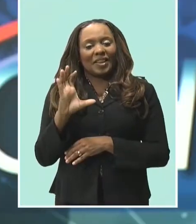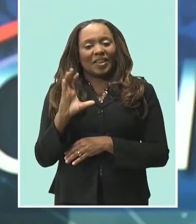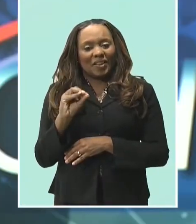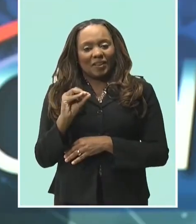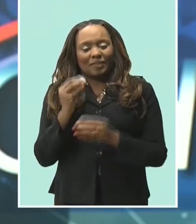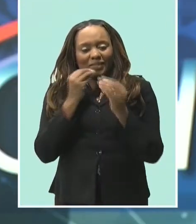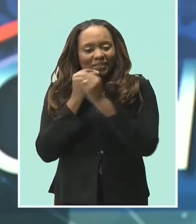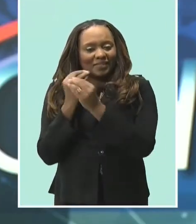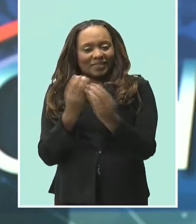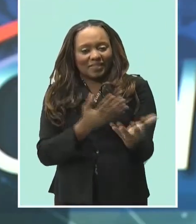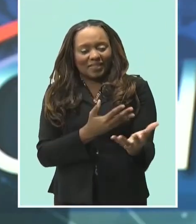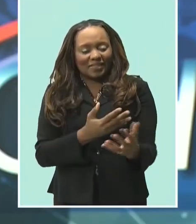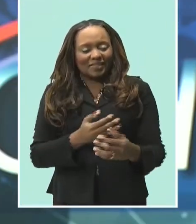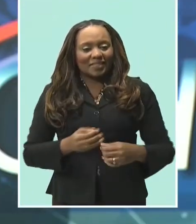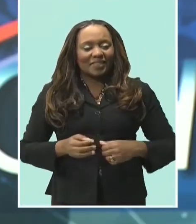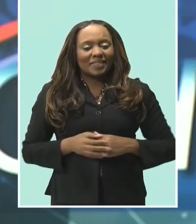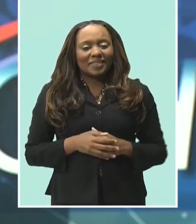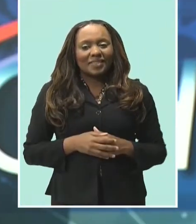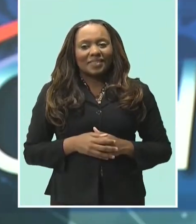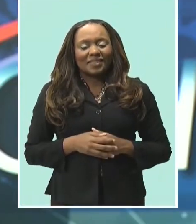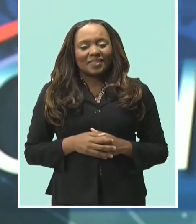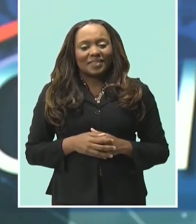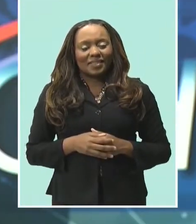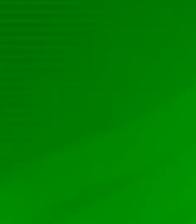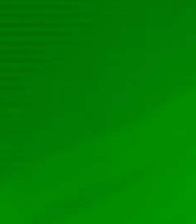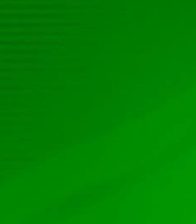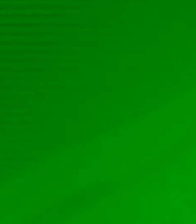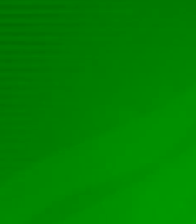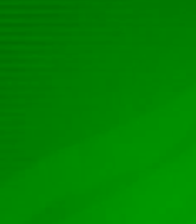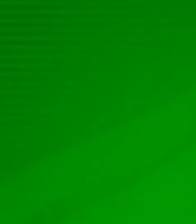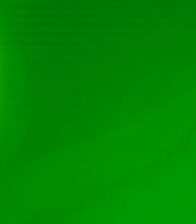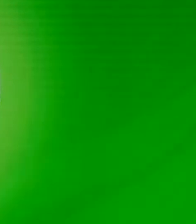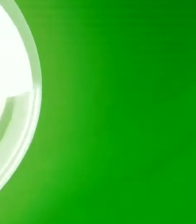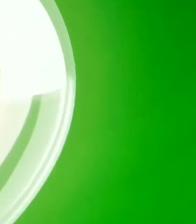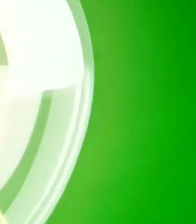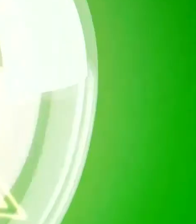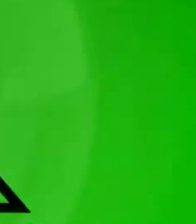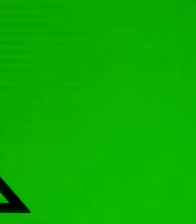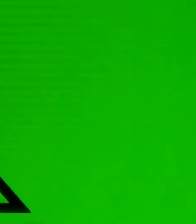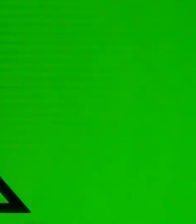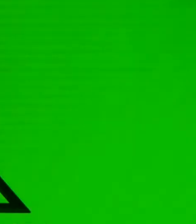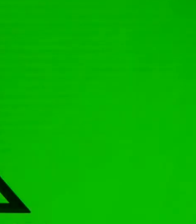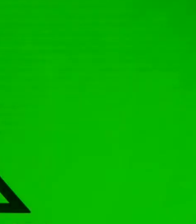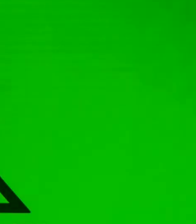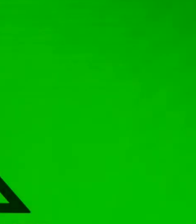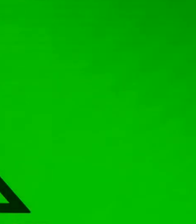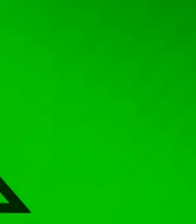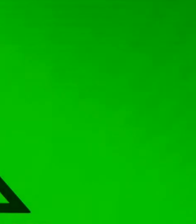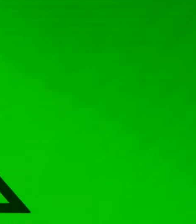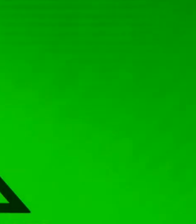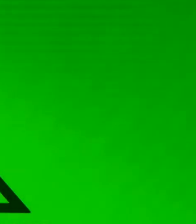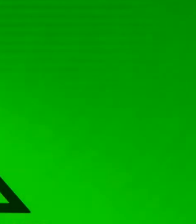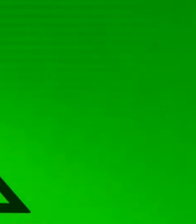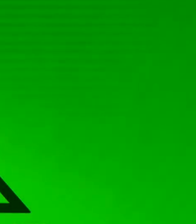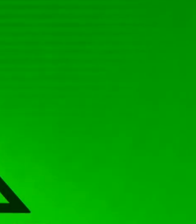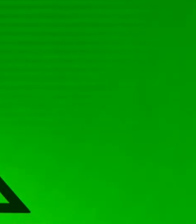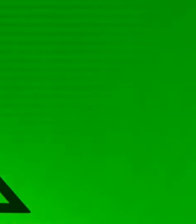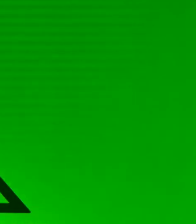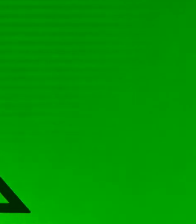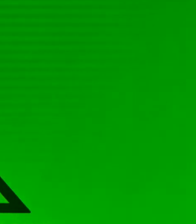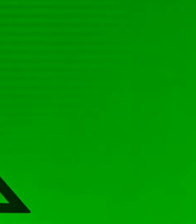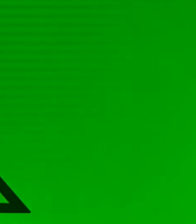Here is a tip from Cooperators General Insurance. This tip of the day is brought to you by Cooperators General Insurance Company